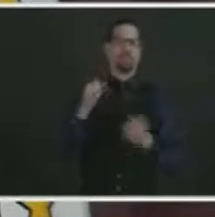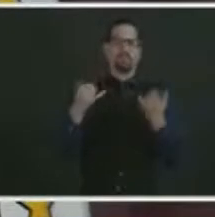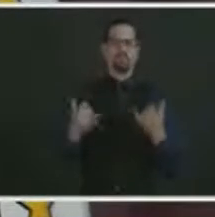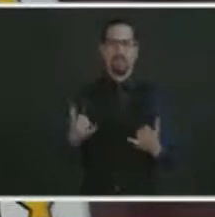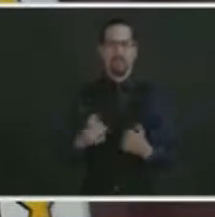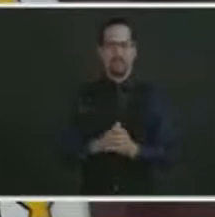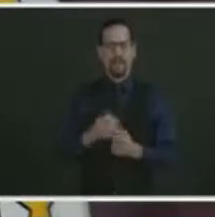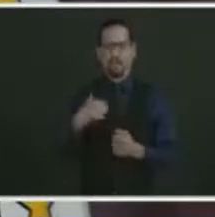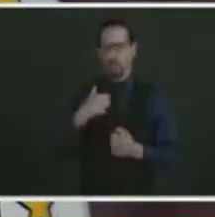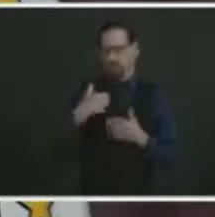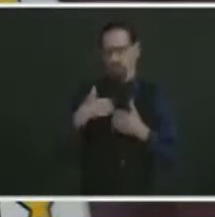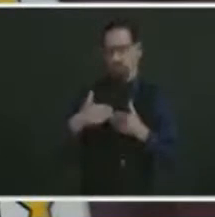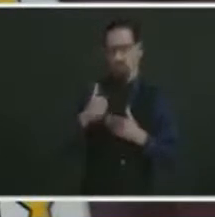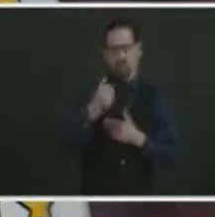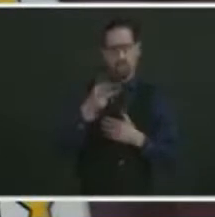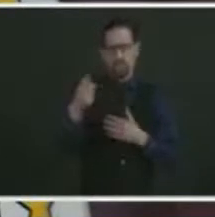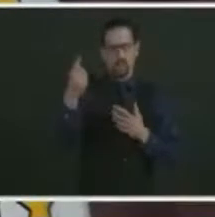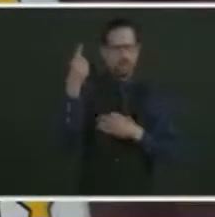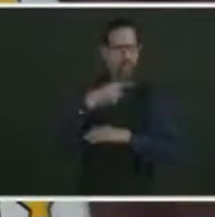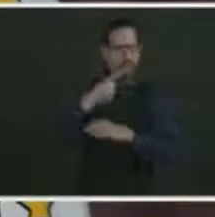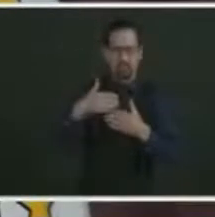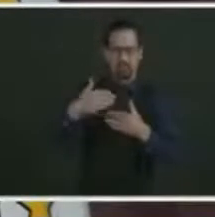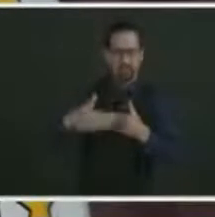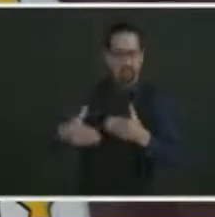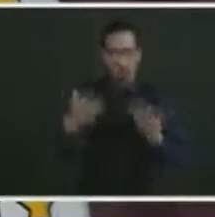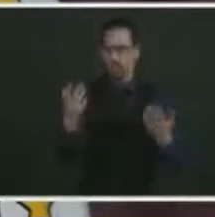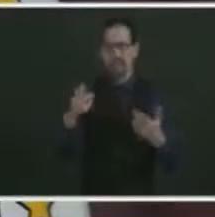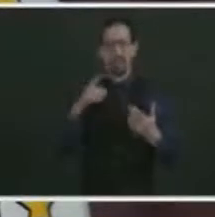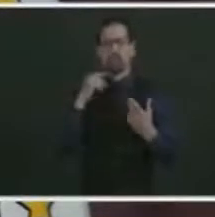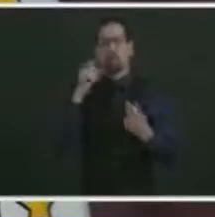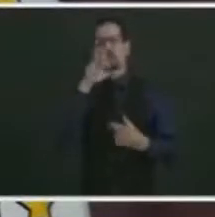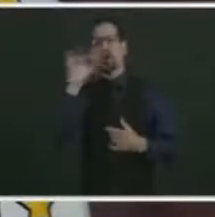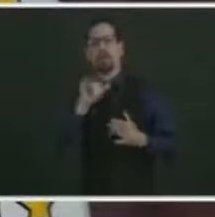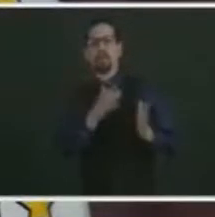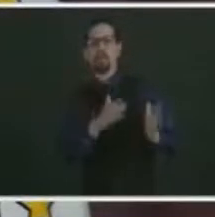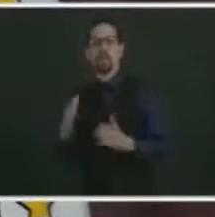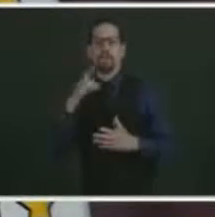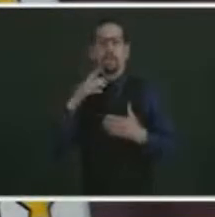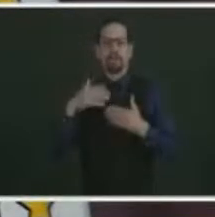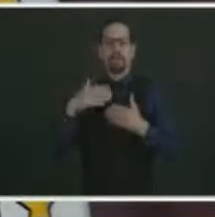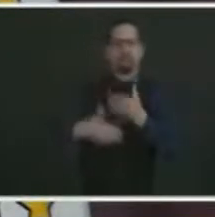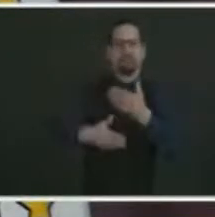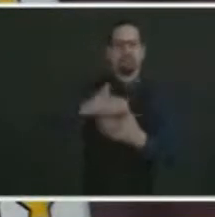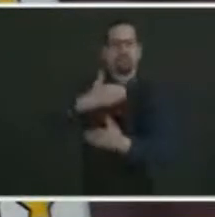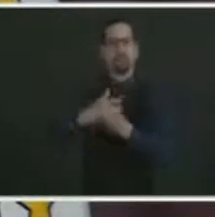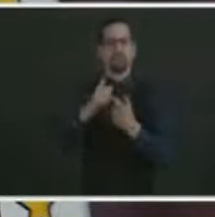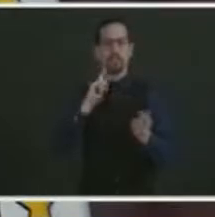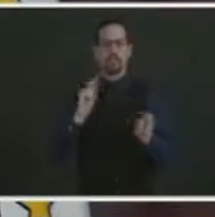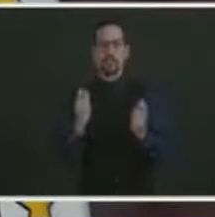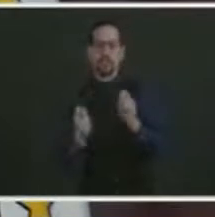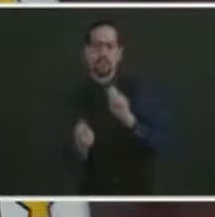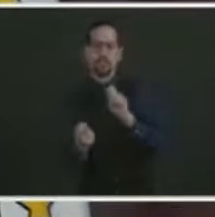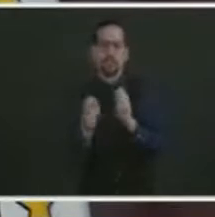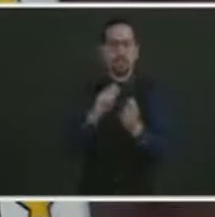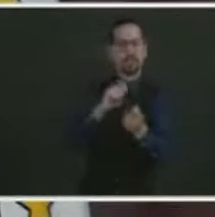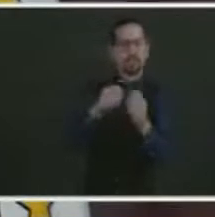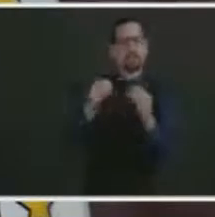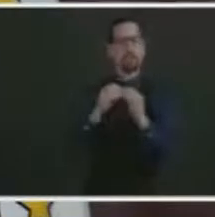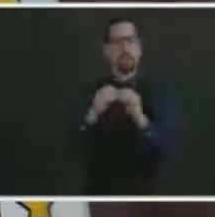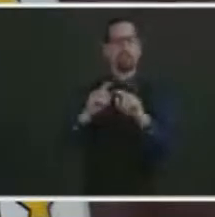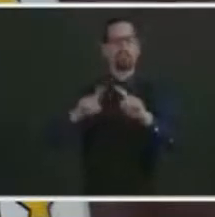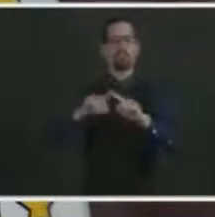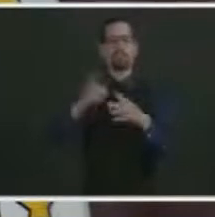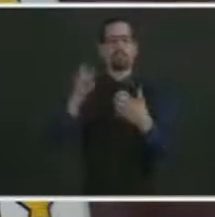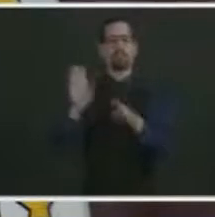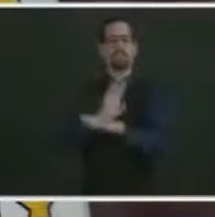it relates to what comes next, as it relates to different supports that we'll be providing. So I would